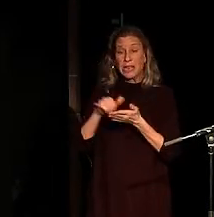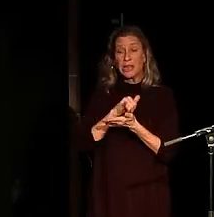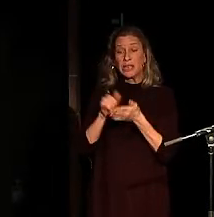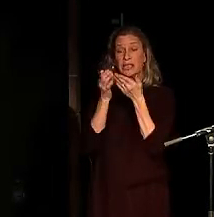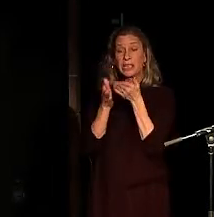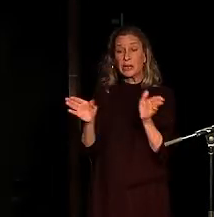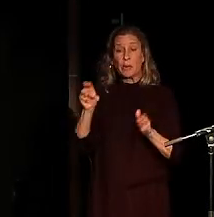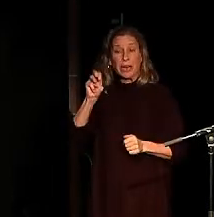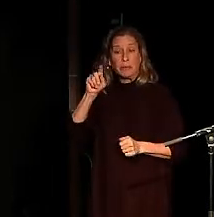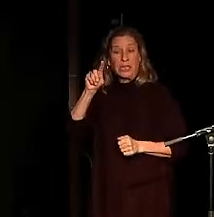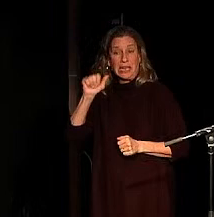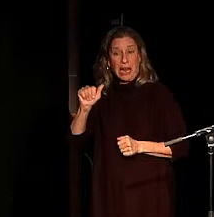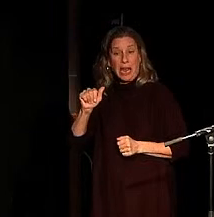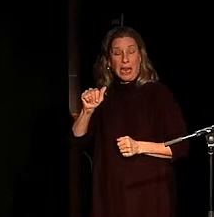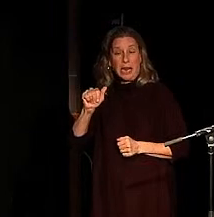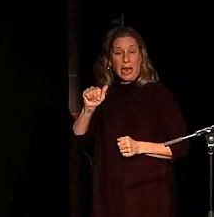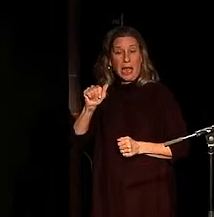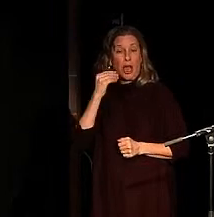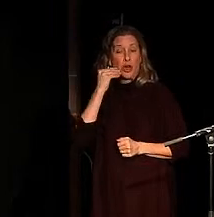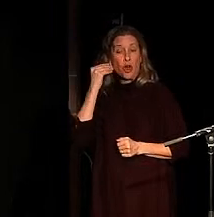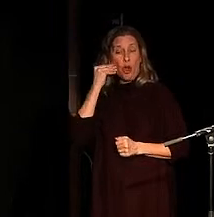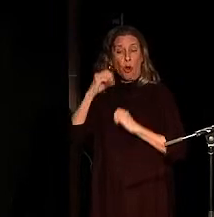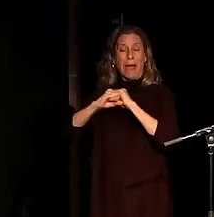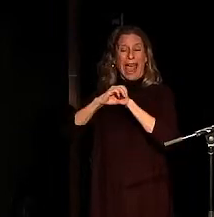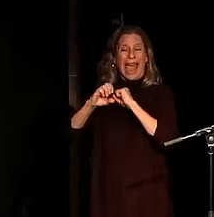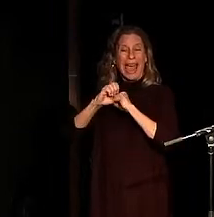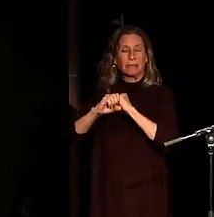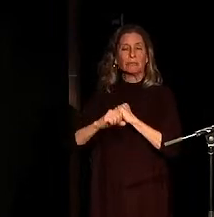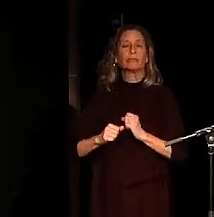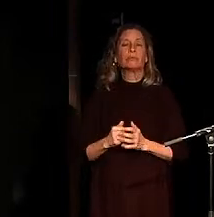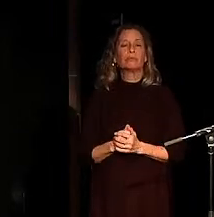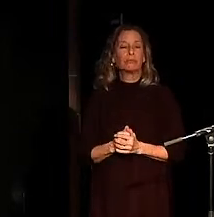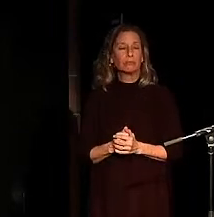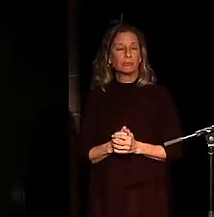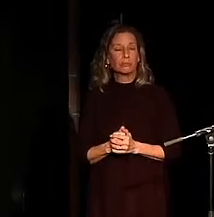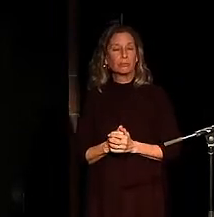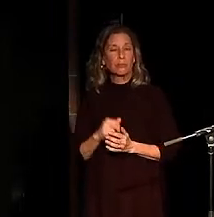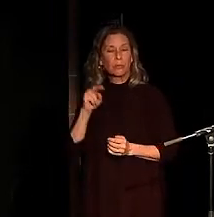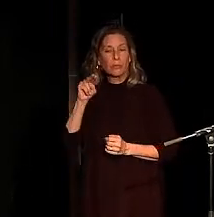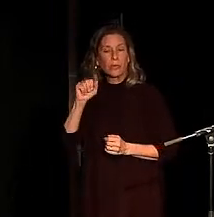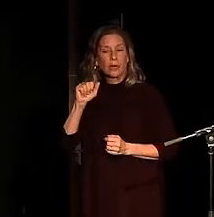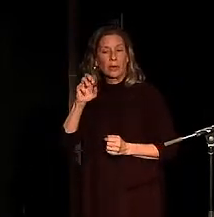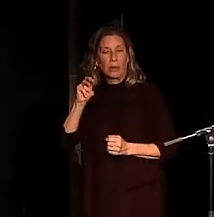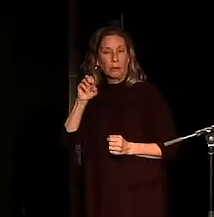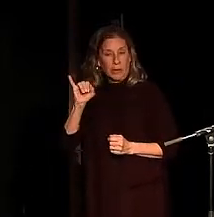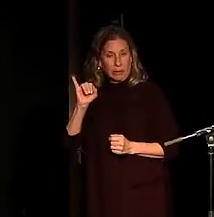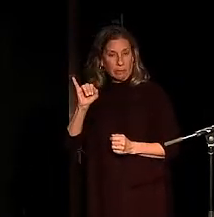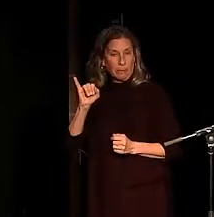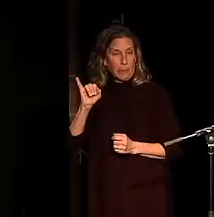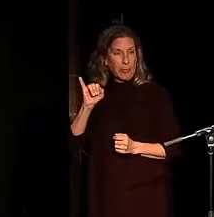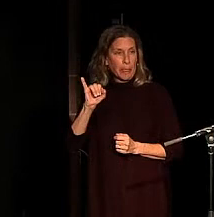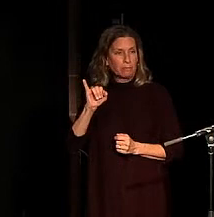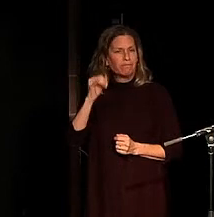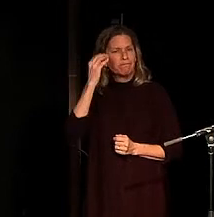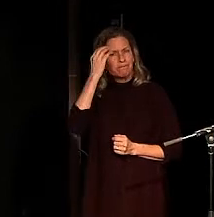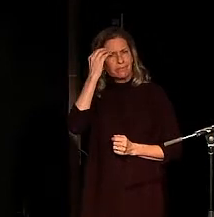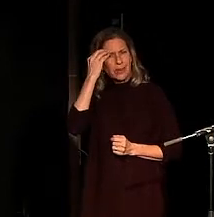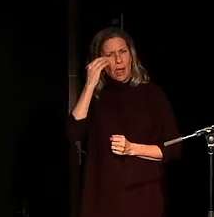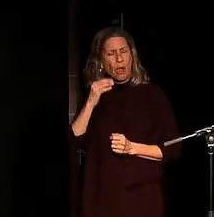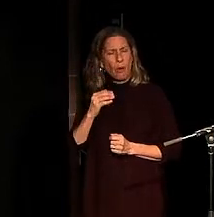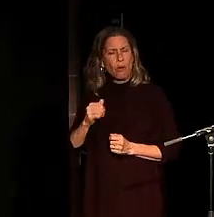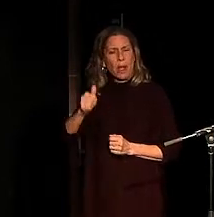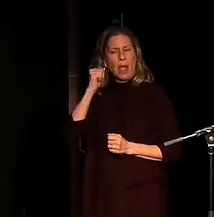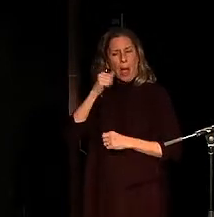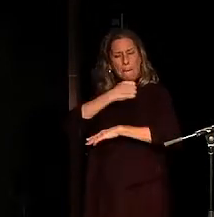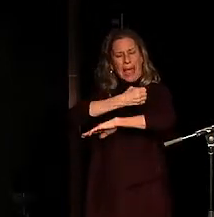ad campaign to drive enrollment across the system. Nayeli, you know, backstage